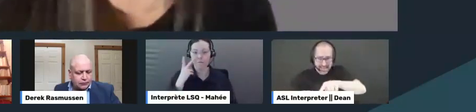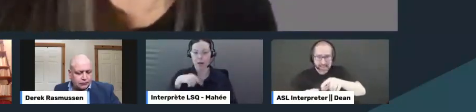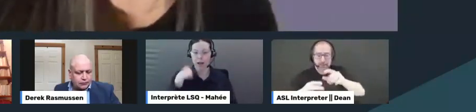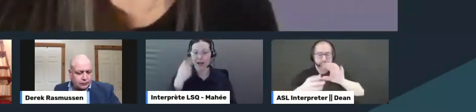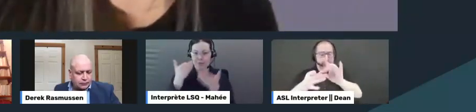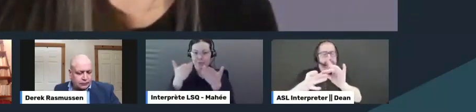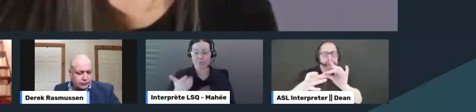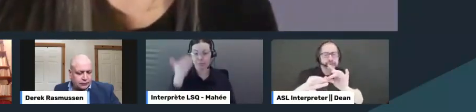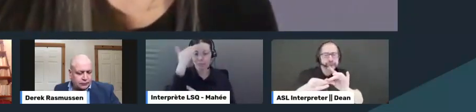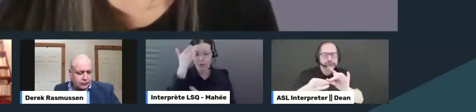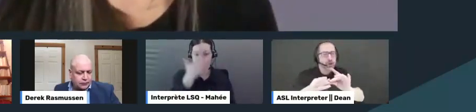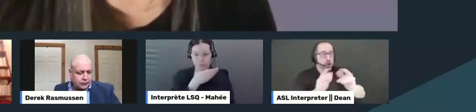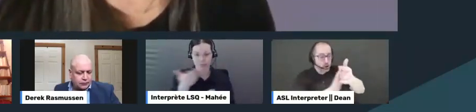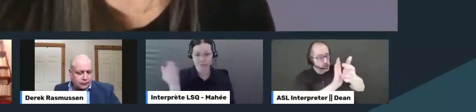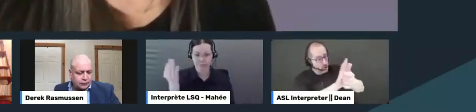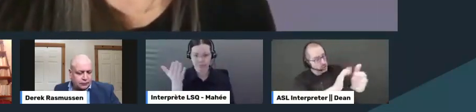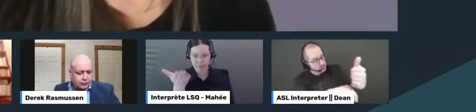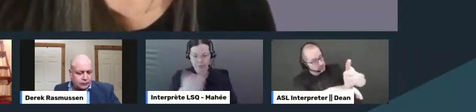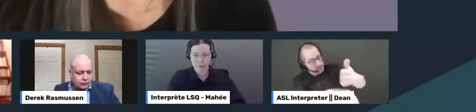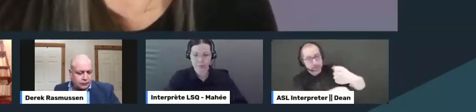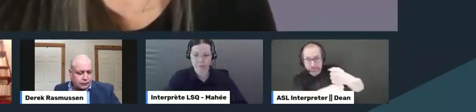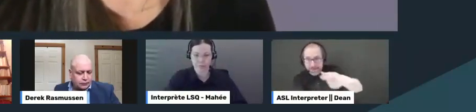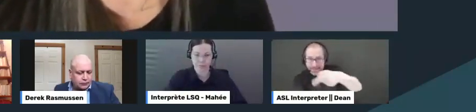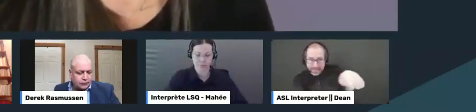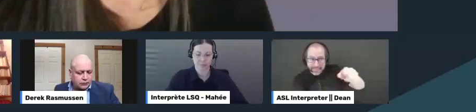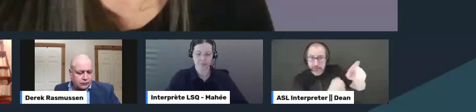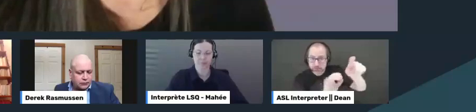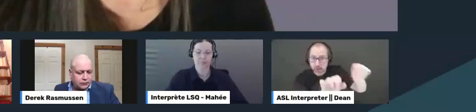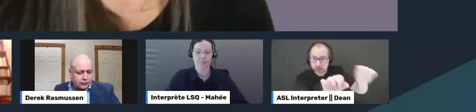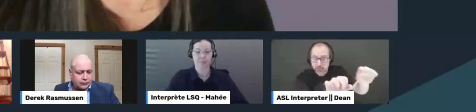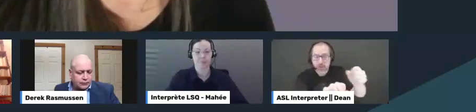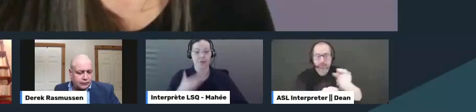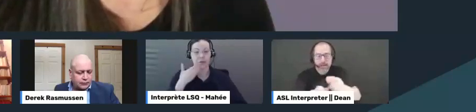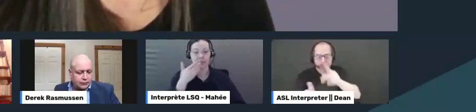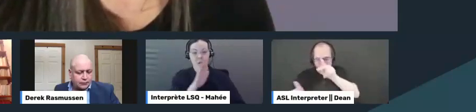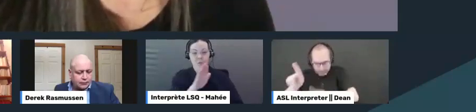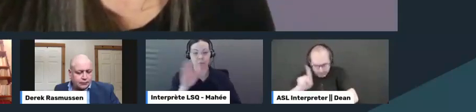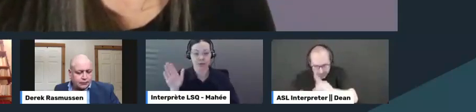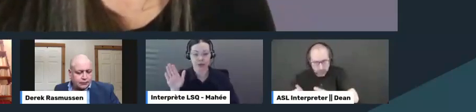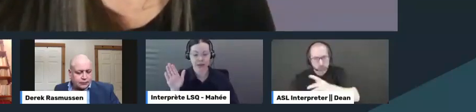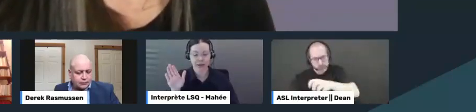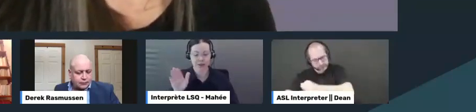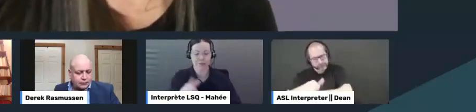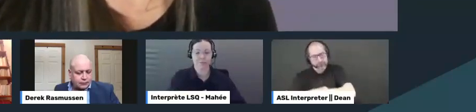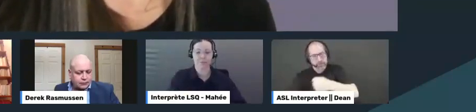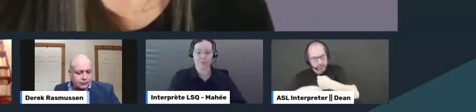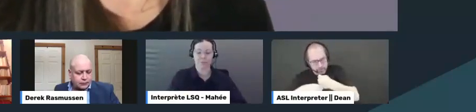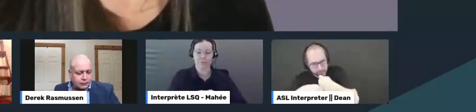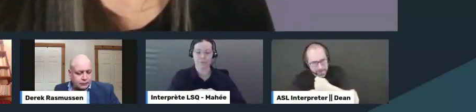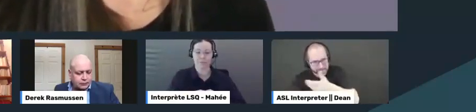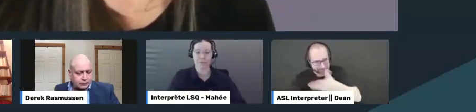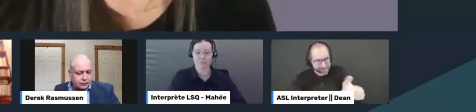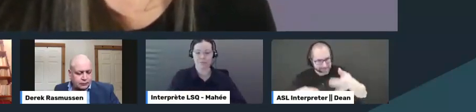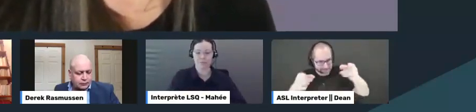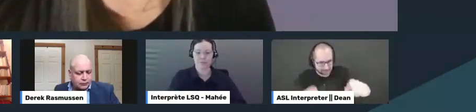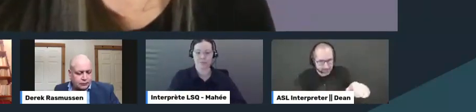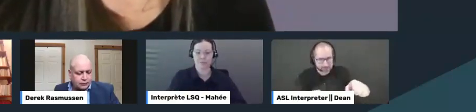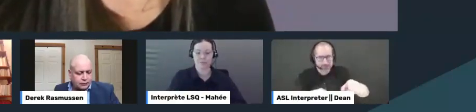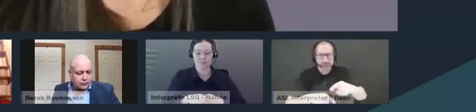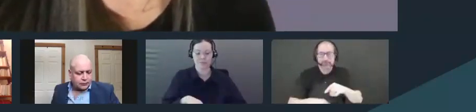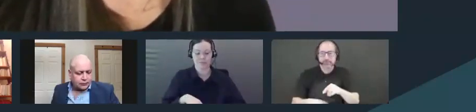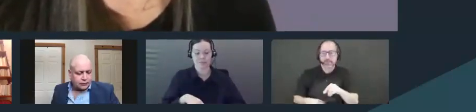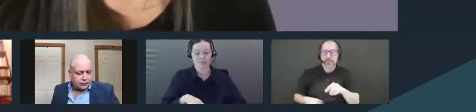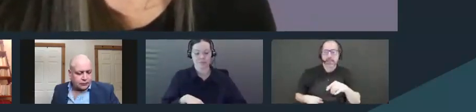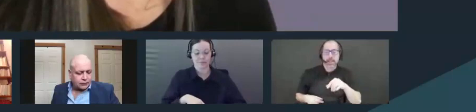things possible, but people make things happen." I'm going to build on what Ayu and Derek